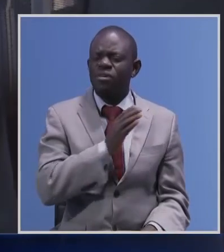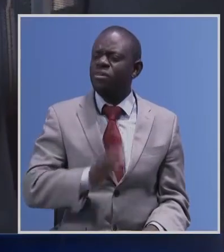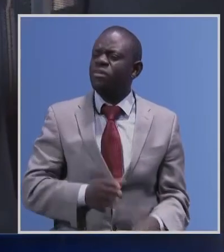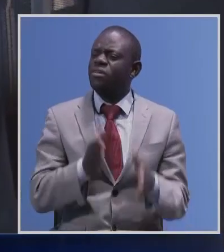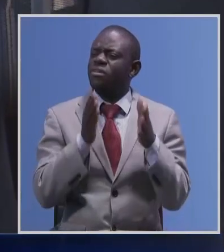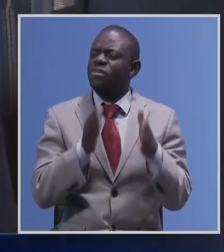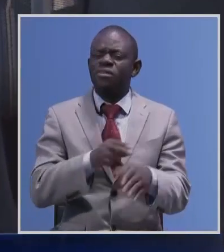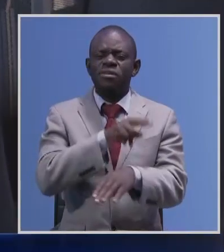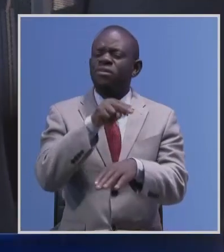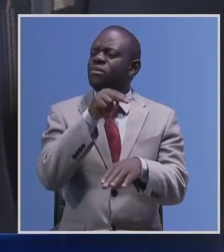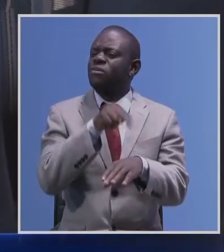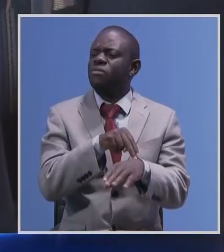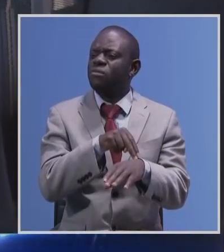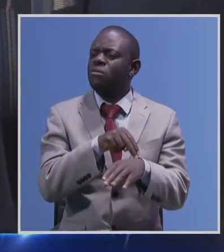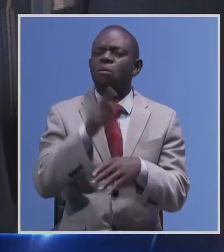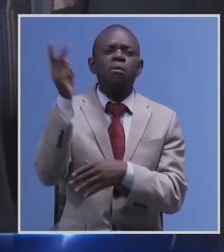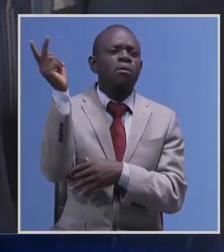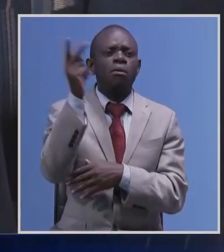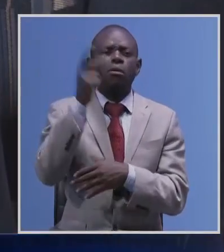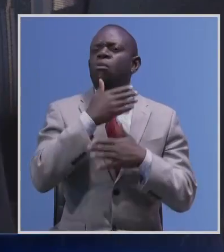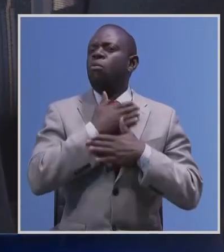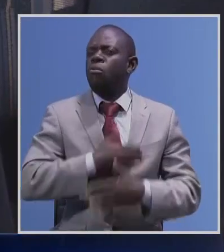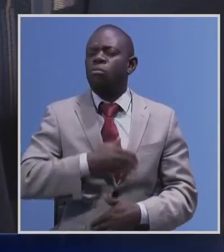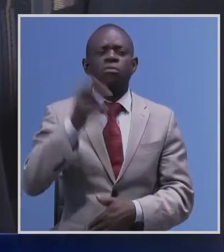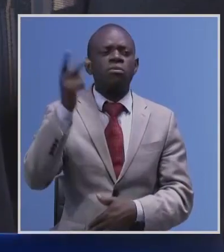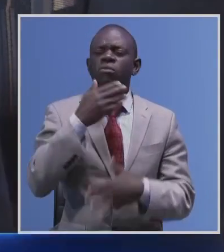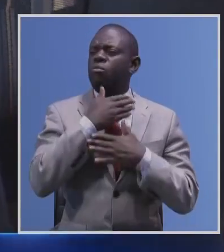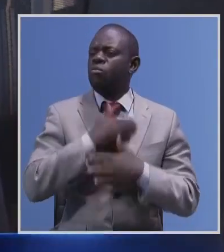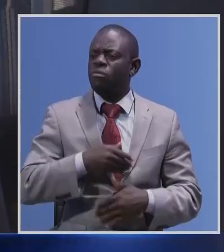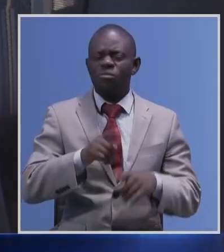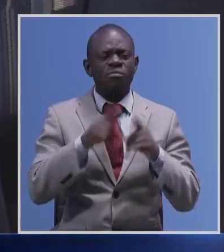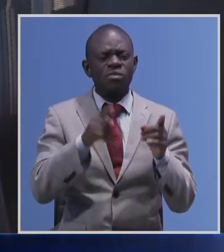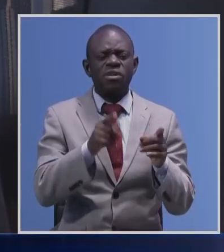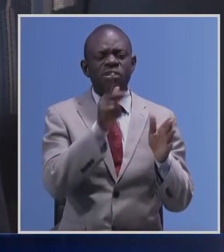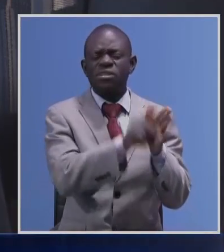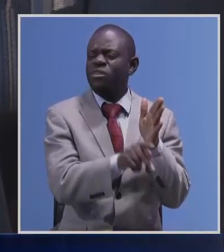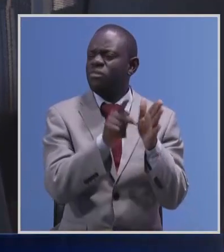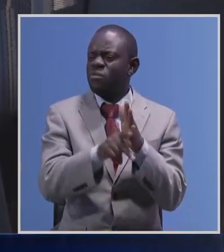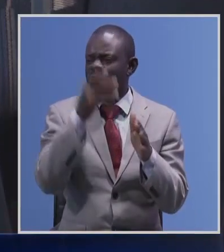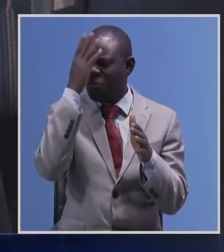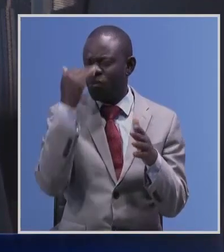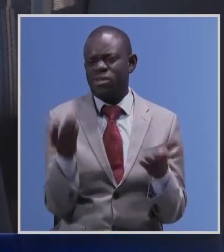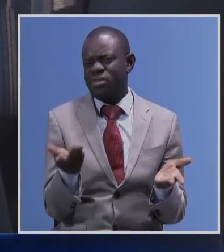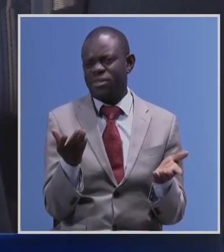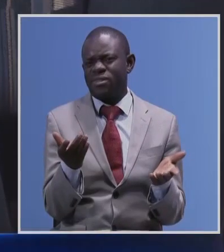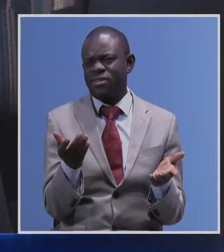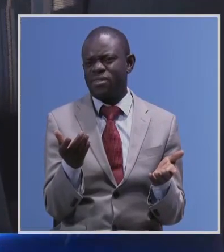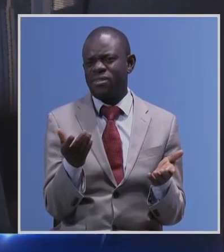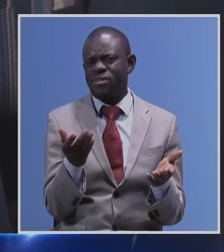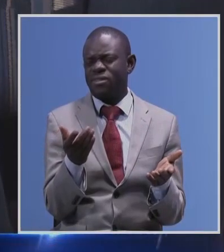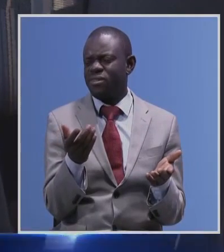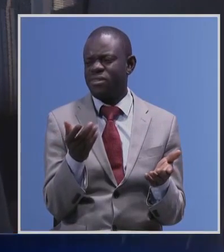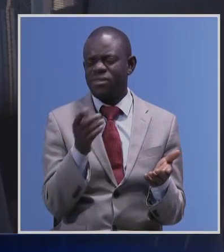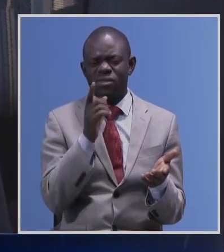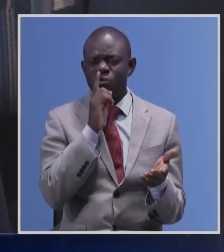have come to do such inhuman violence. It's with deep regret that we